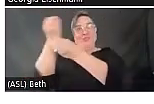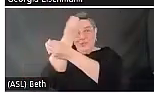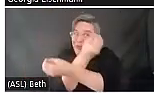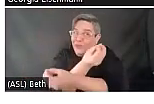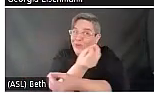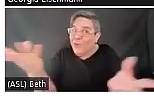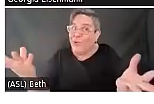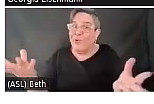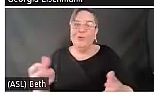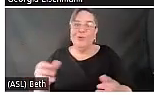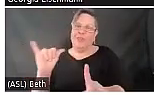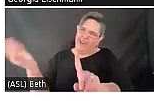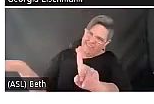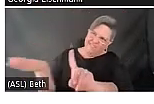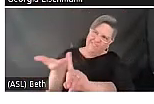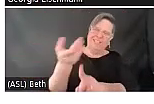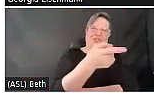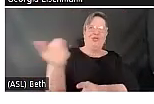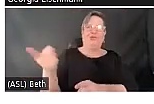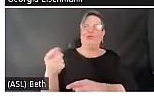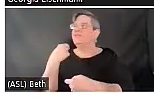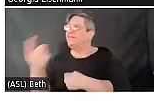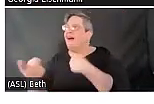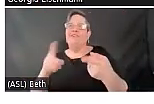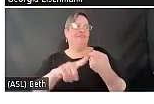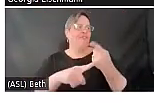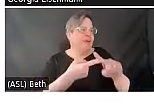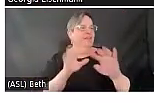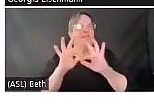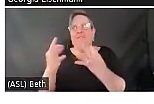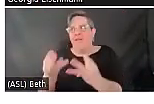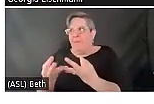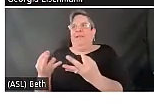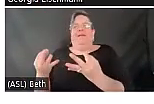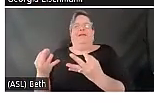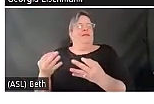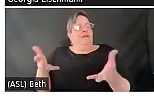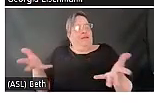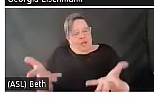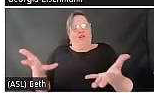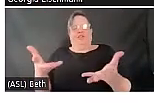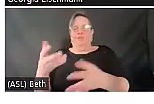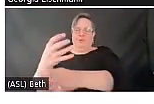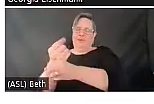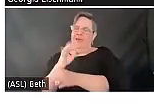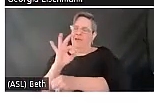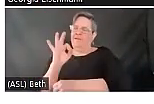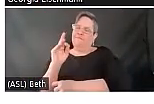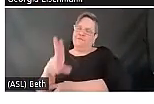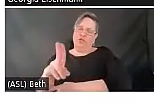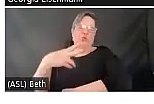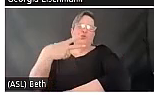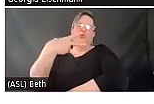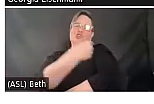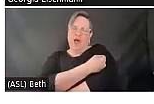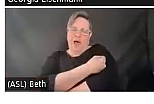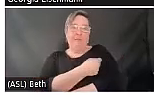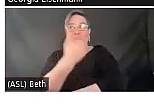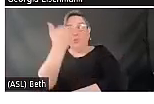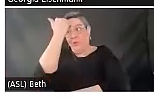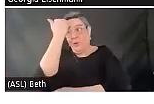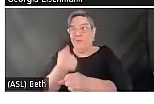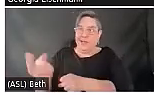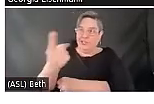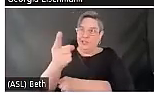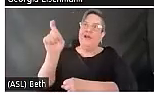selling point for you to take back to your communities and really push the influenza vaccine. And yes, unfortunately, it means next year we're looking to do the same